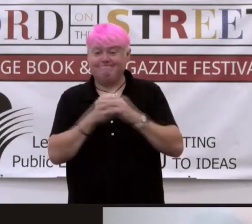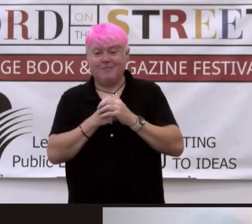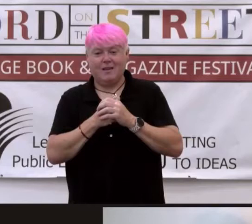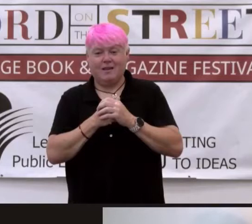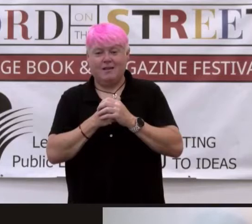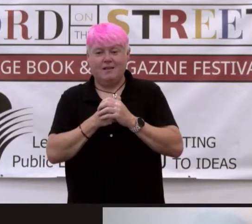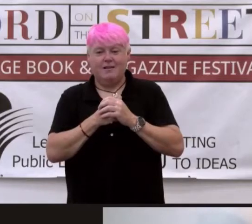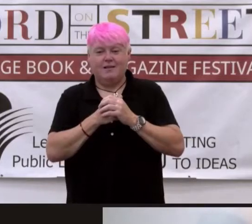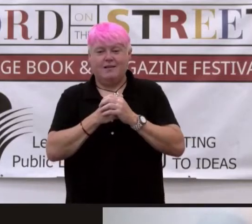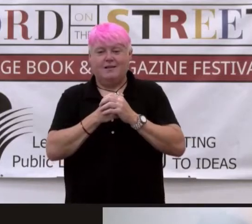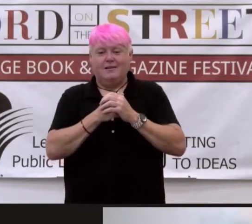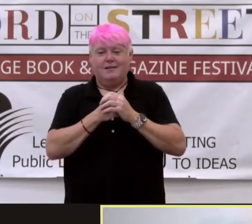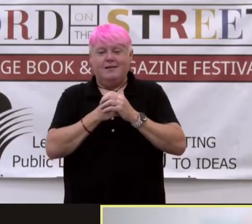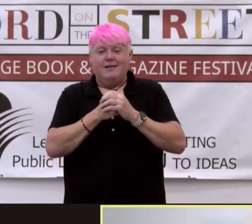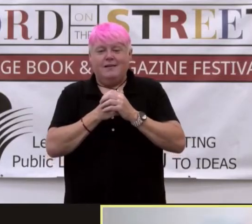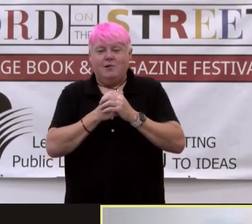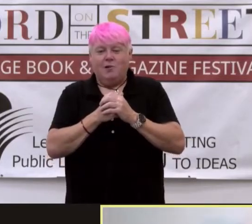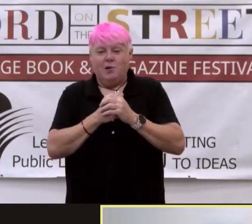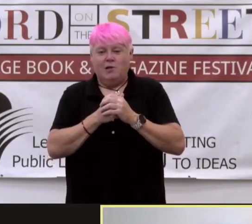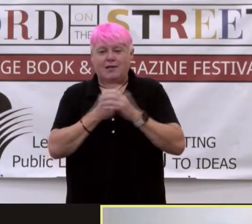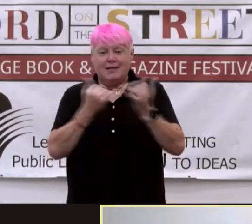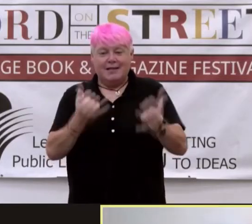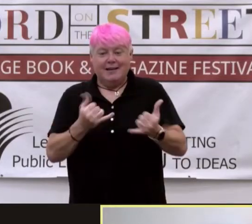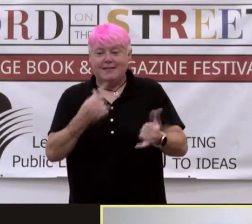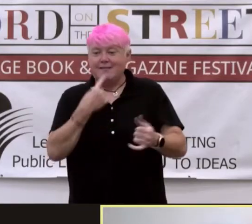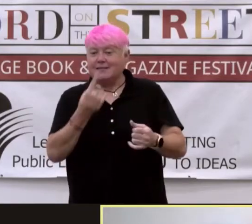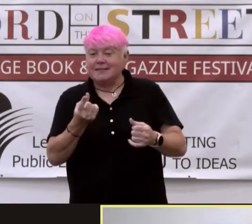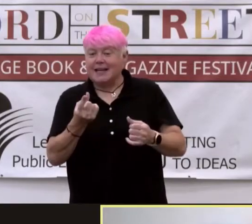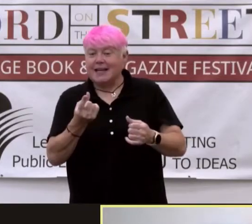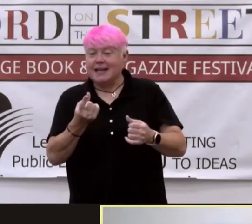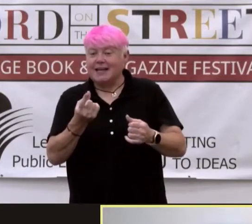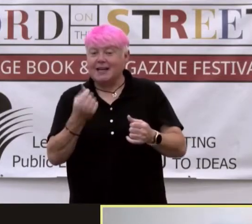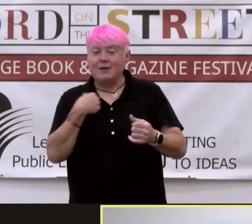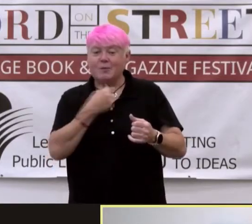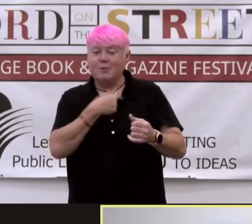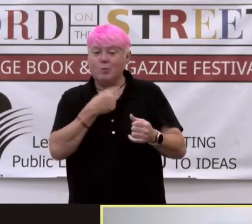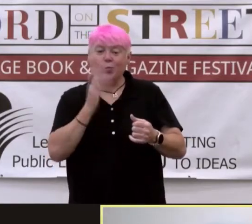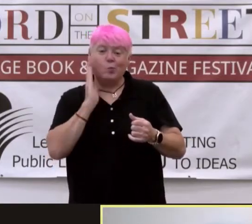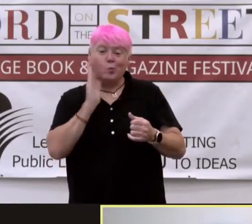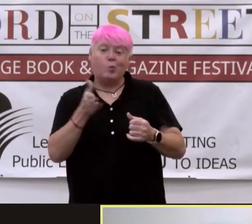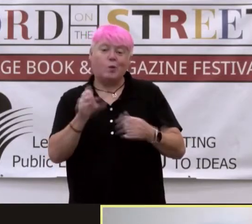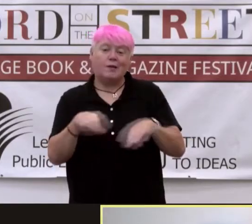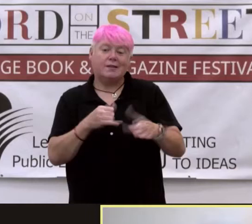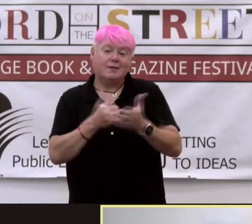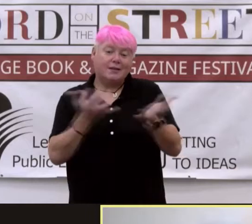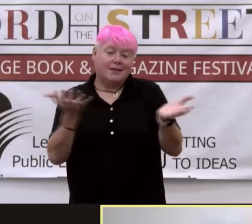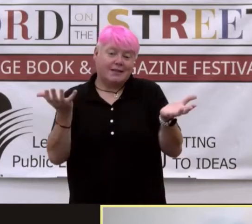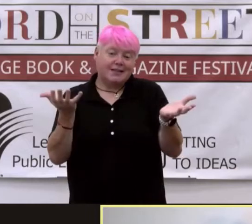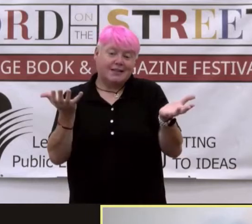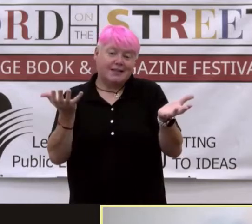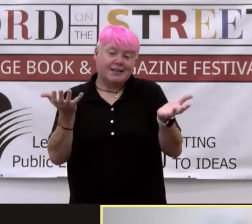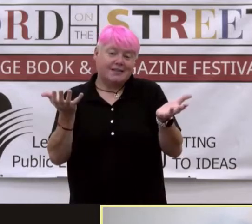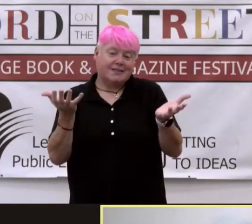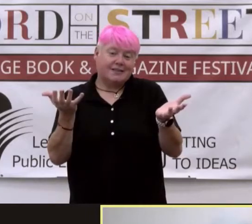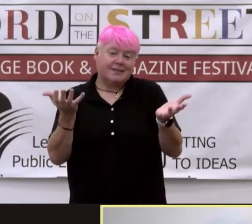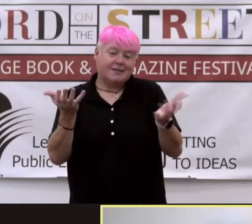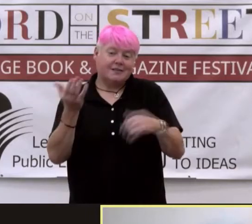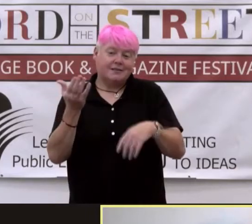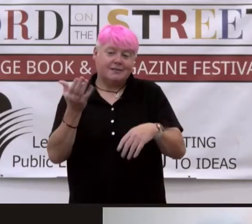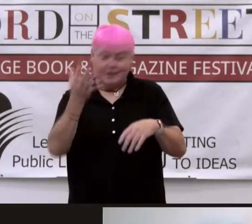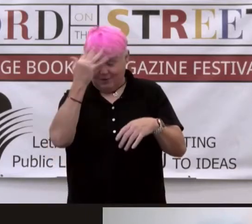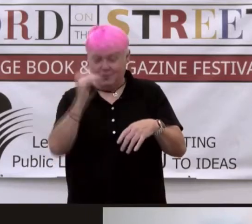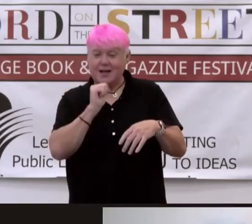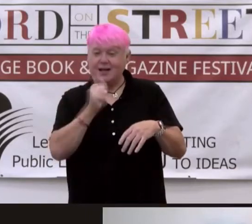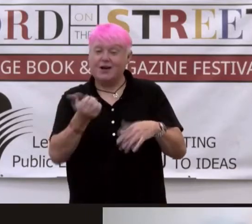endings, spoilers. And now that I've said I won't do it, I'll my contrarian nature will be like, fine, I'll do it. But